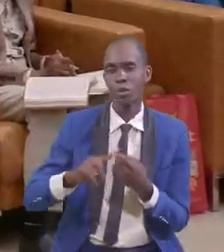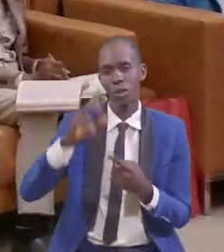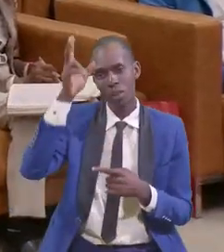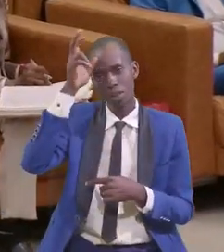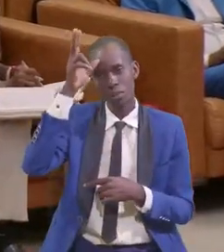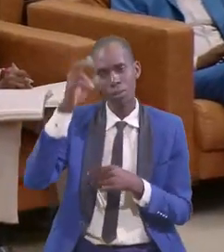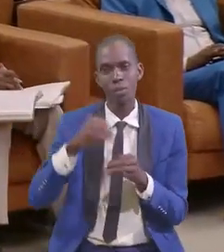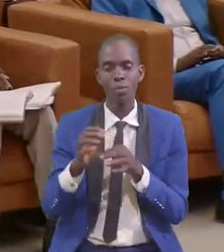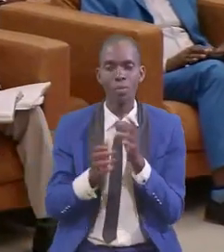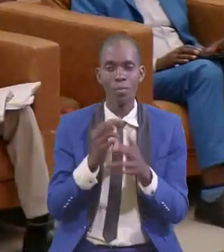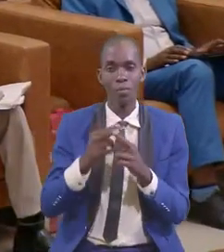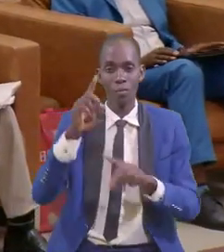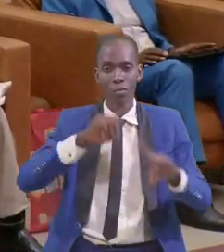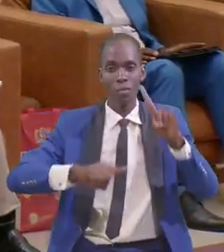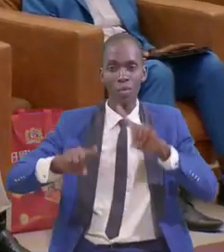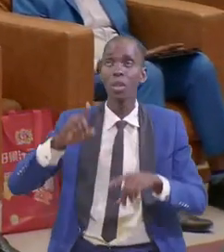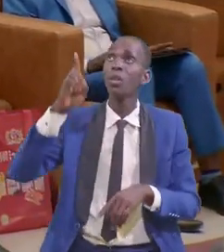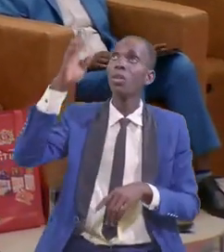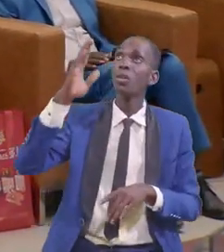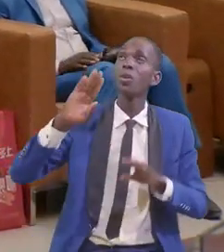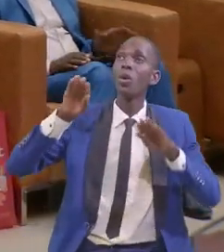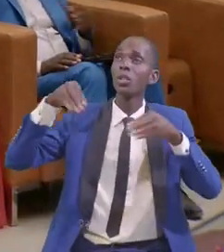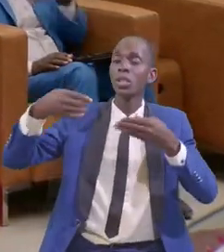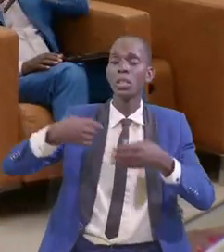God give me the grace to say no.